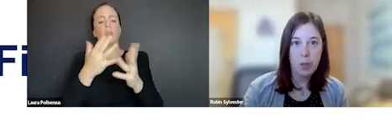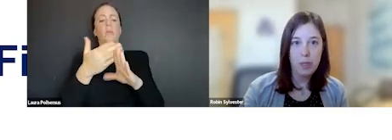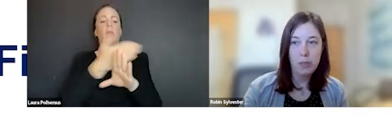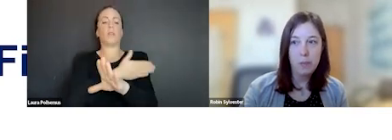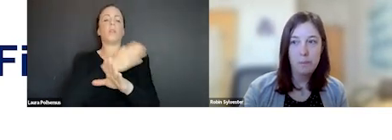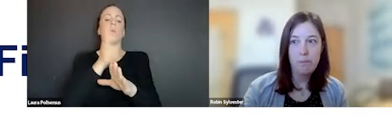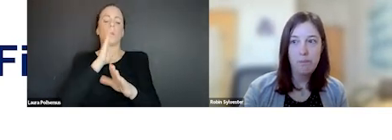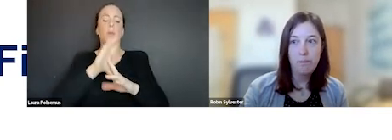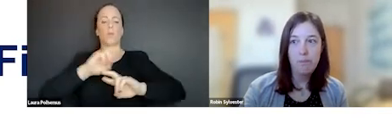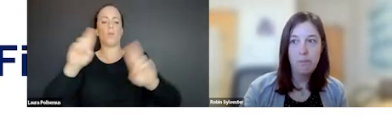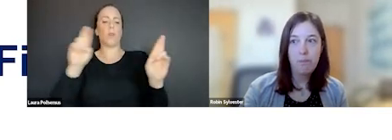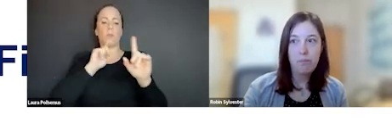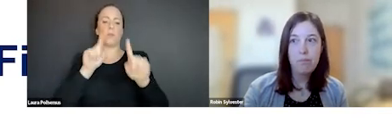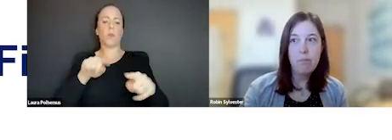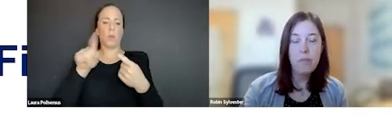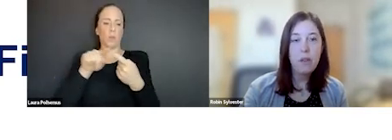time is right.